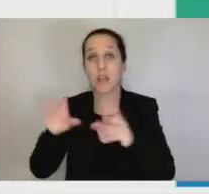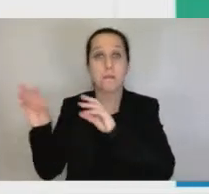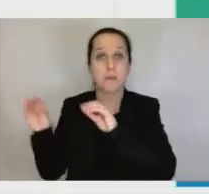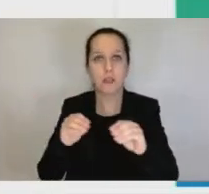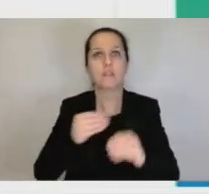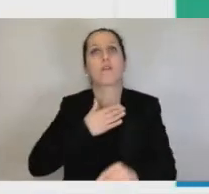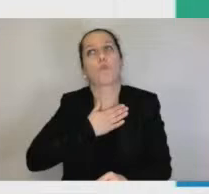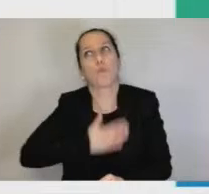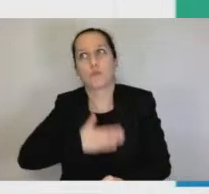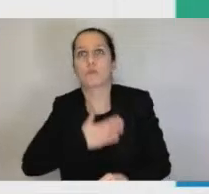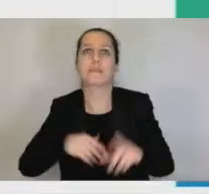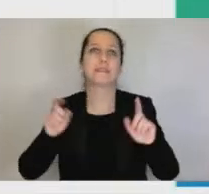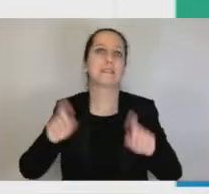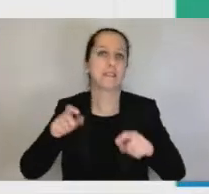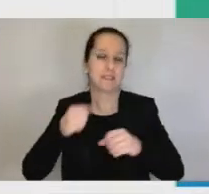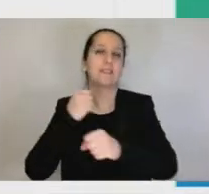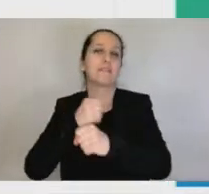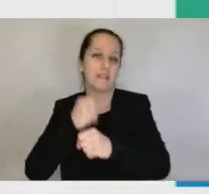incentives to work.